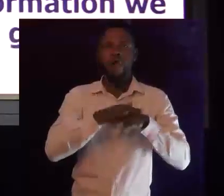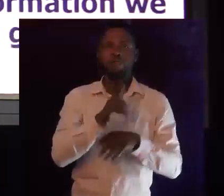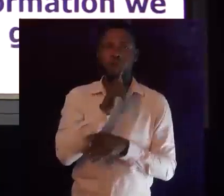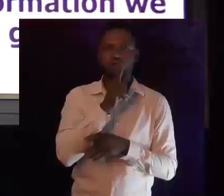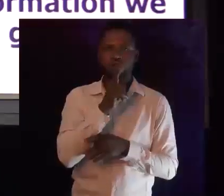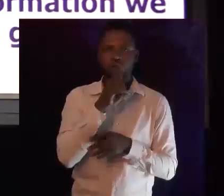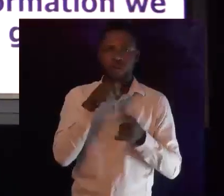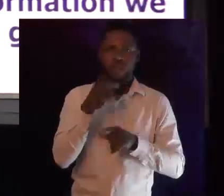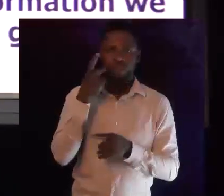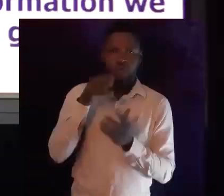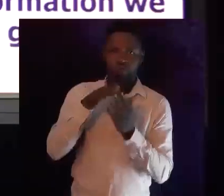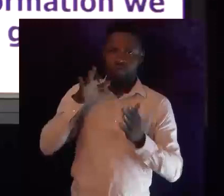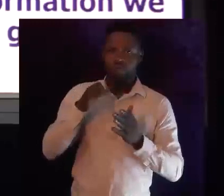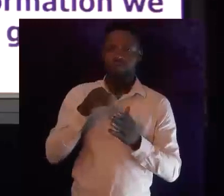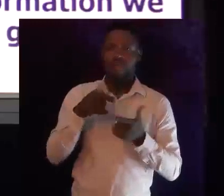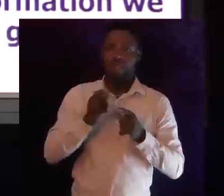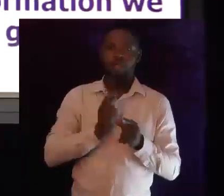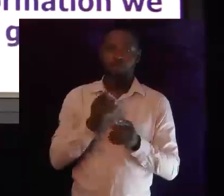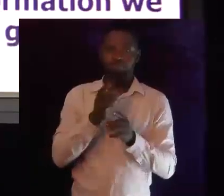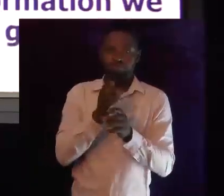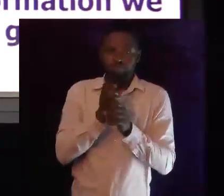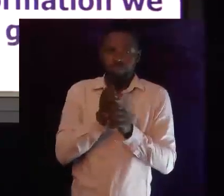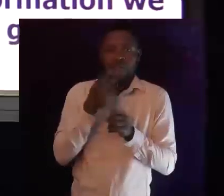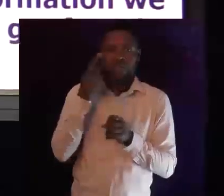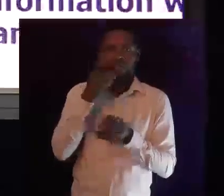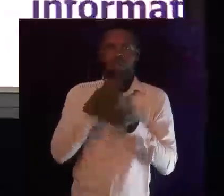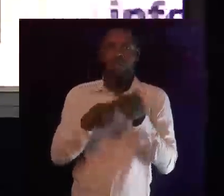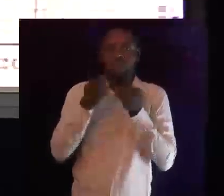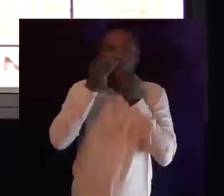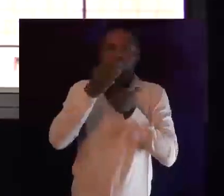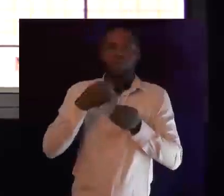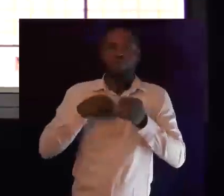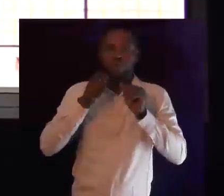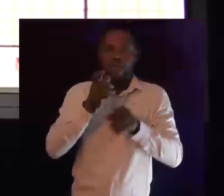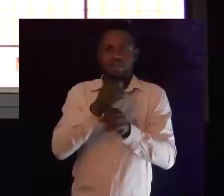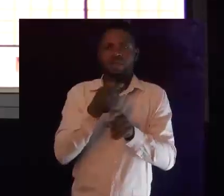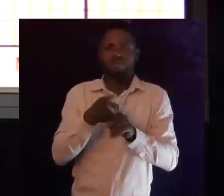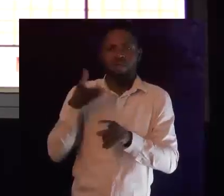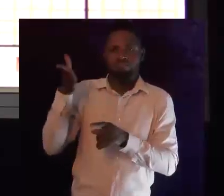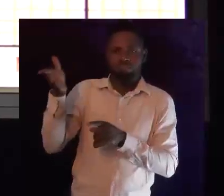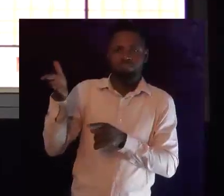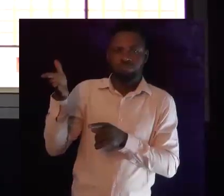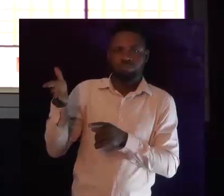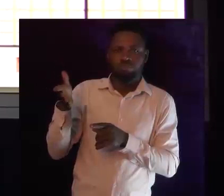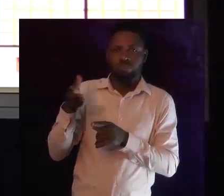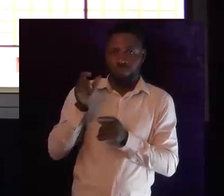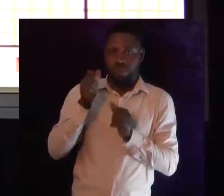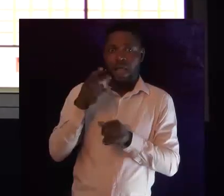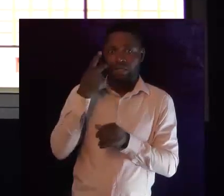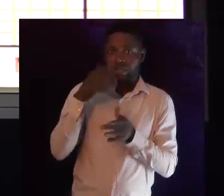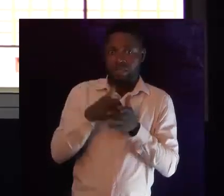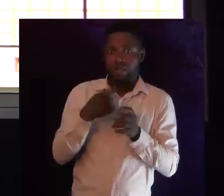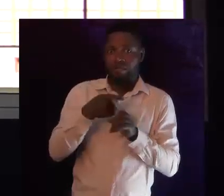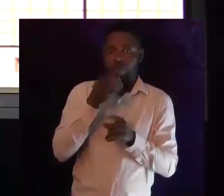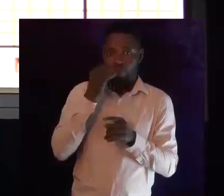on lunch. Let us study this bar graph. Let's just zoom in and see what information we can get from it. So we see it's quite big, and I believe